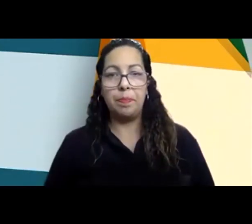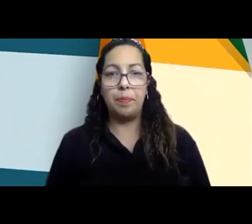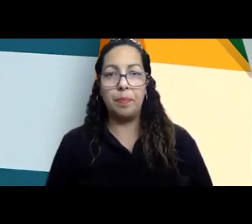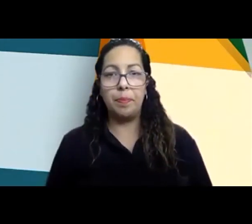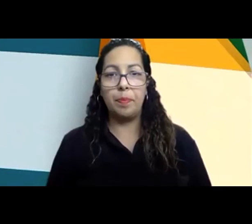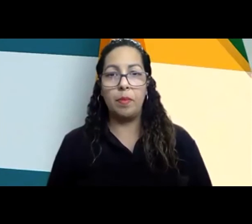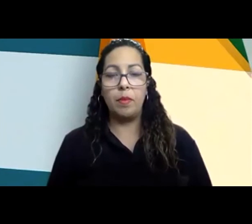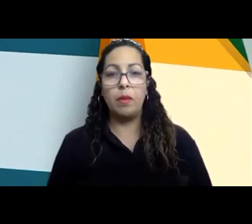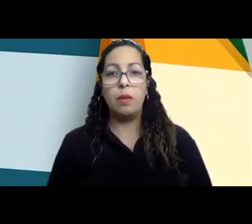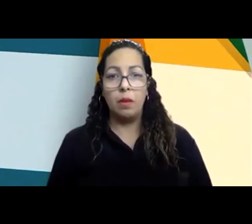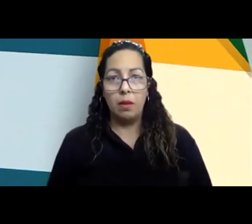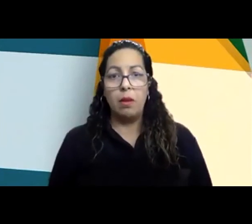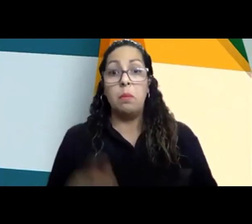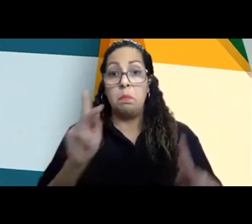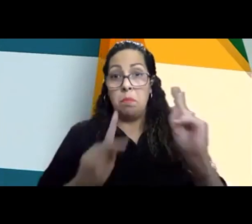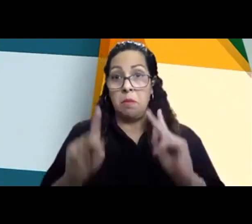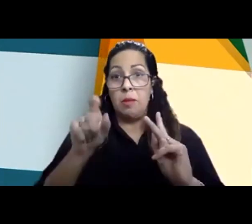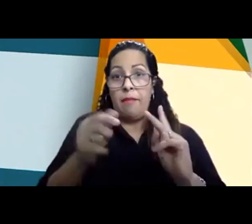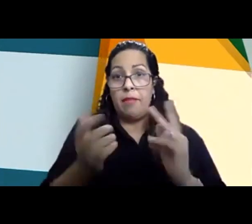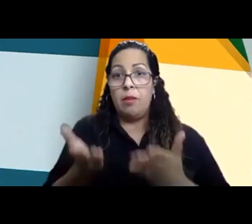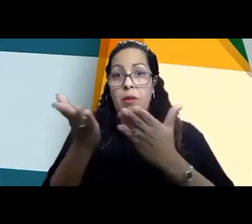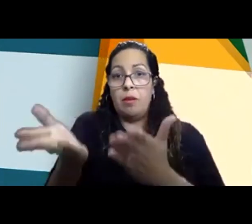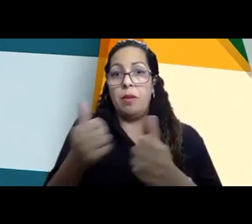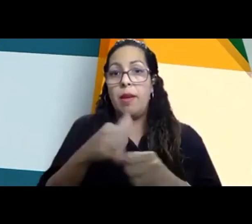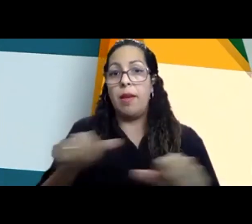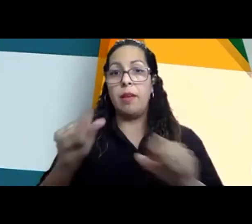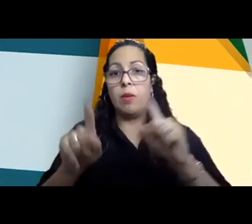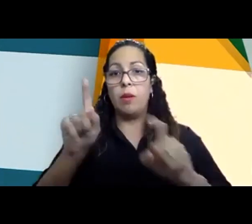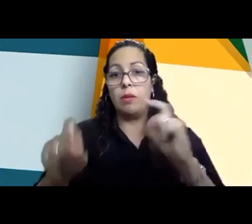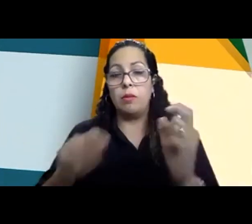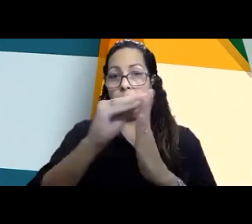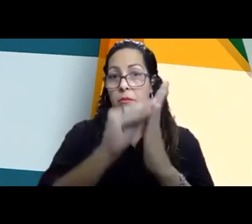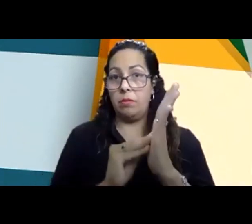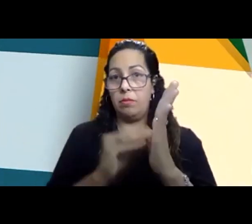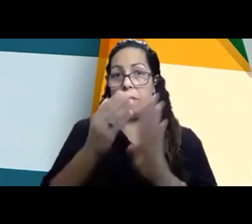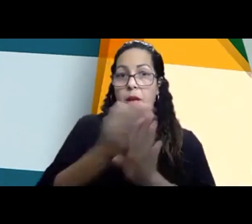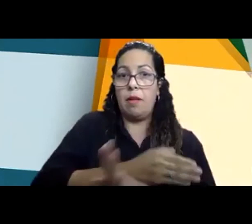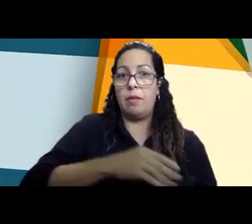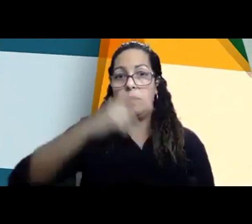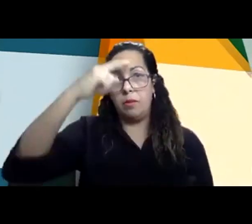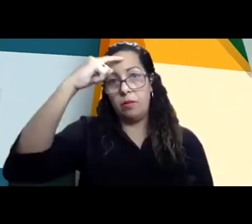Proposers shall submit all questions in writing on or before June 19th,